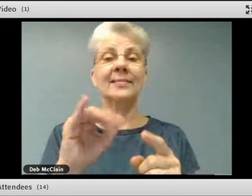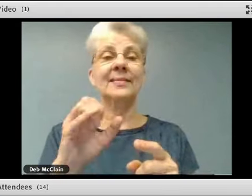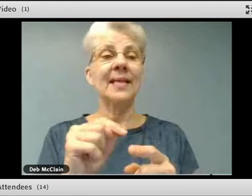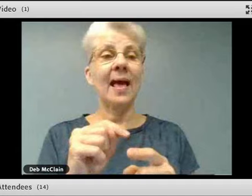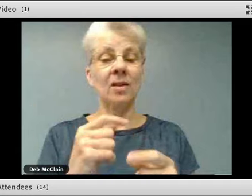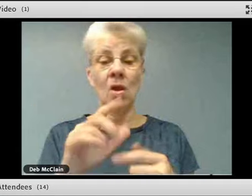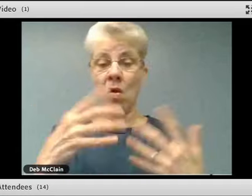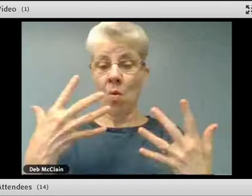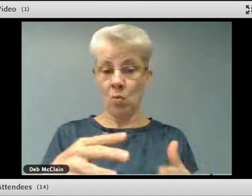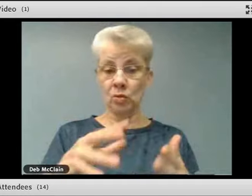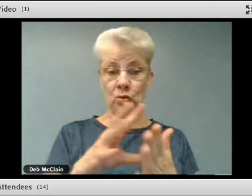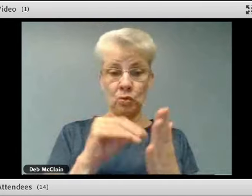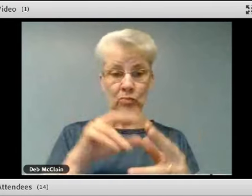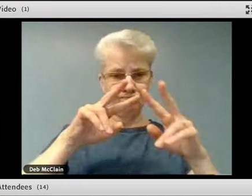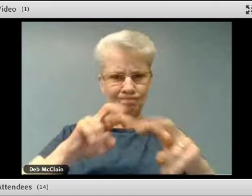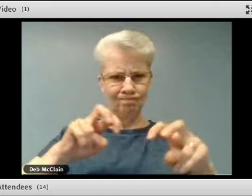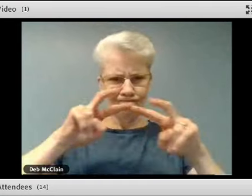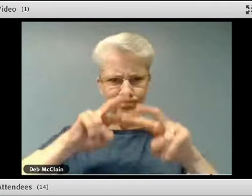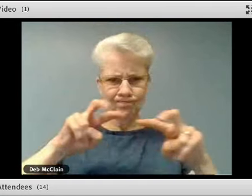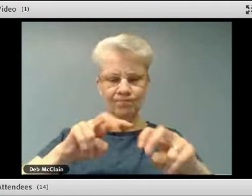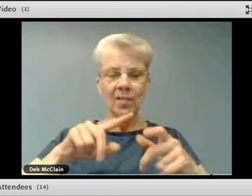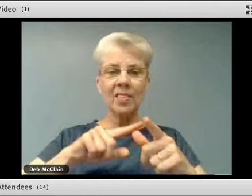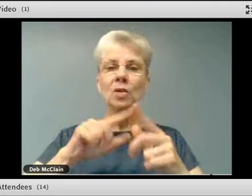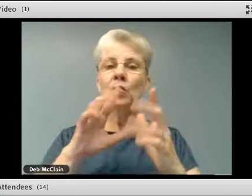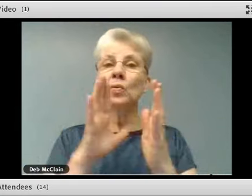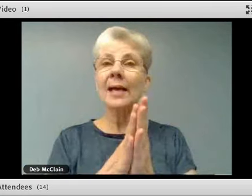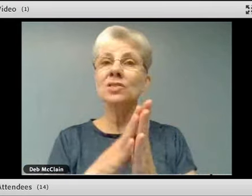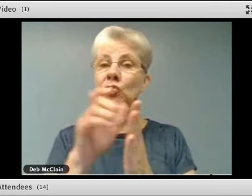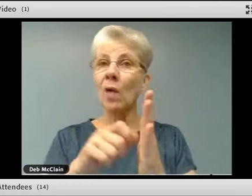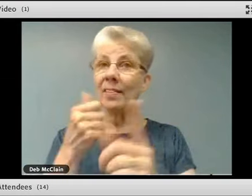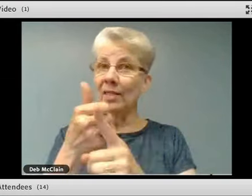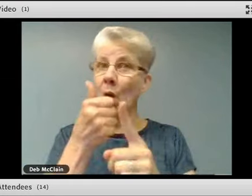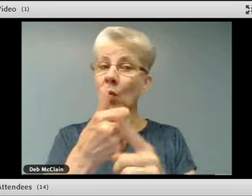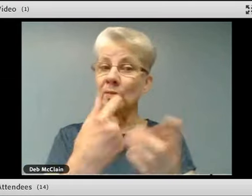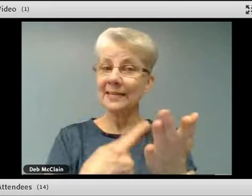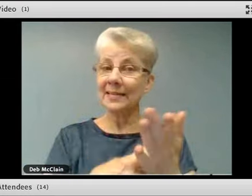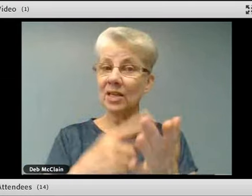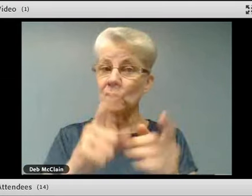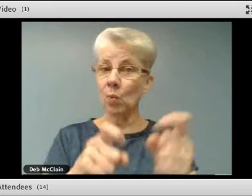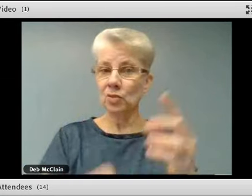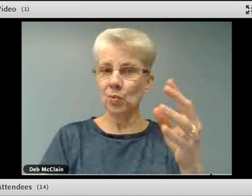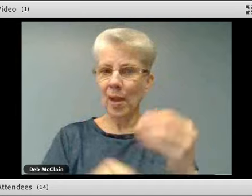sets, you can ask them to write their own discussion questions to add to the list provided in the teaching guide.